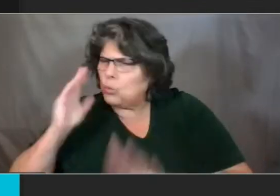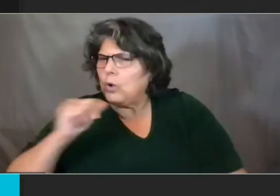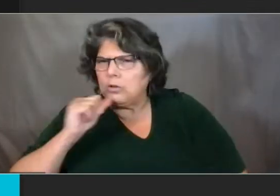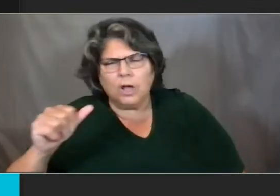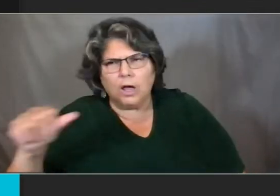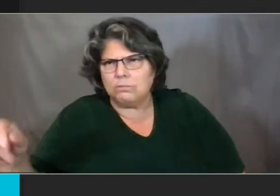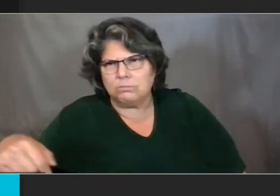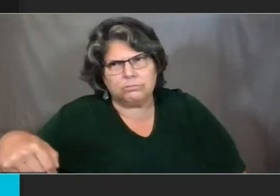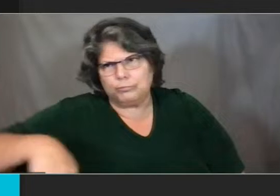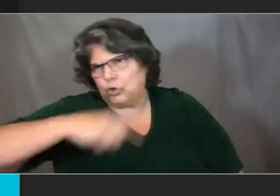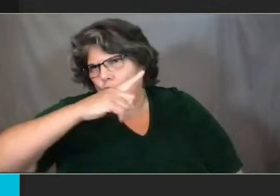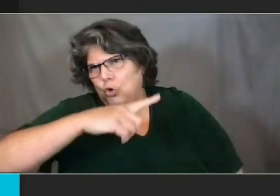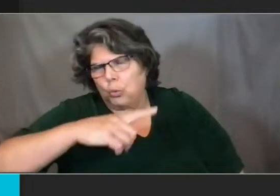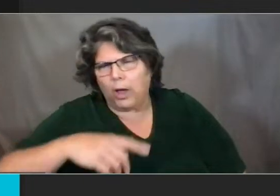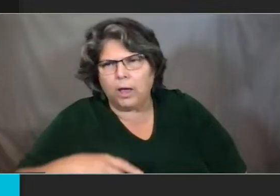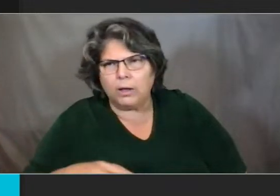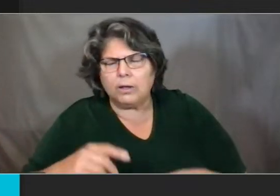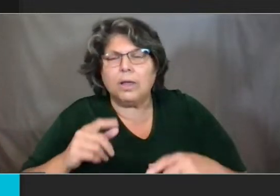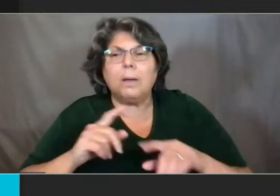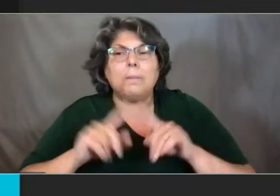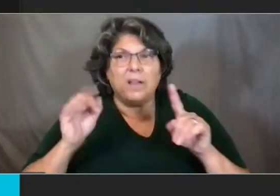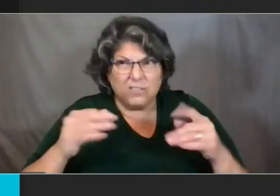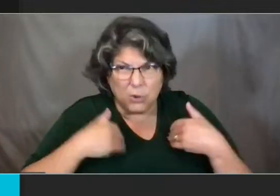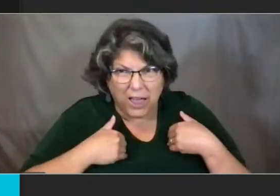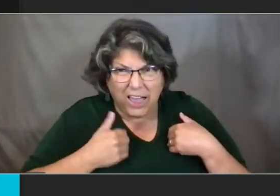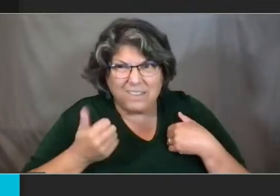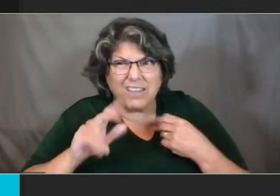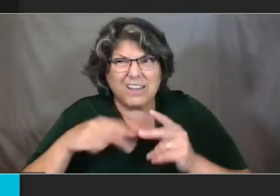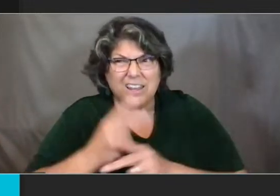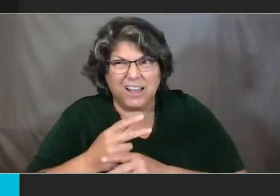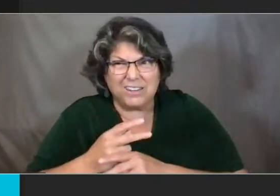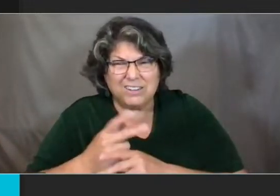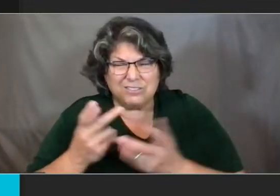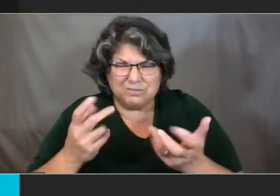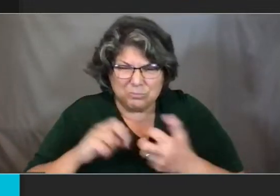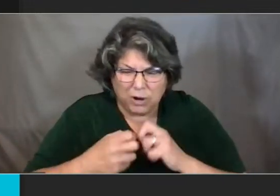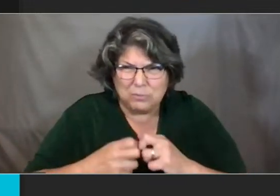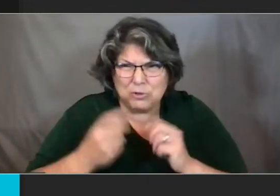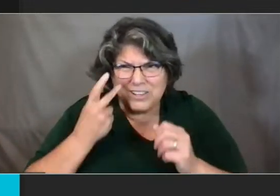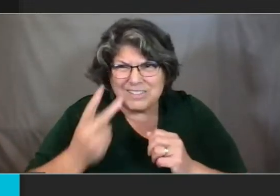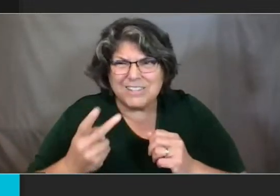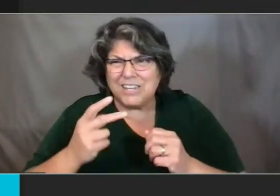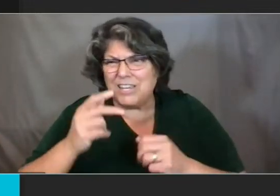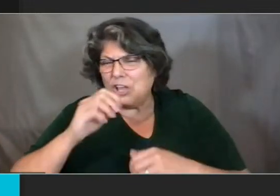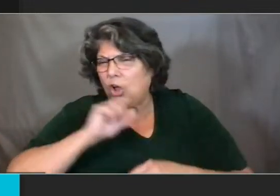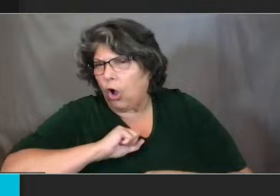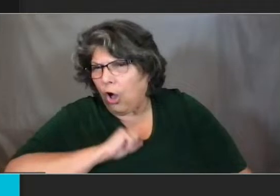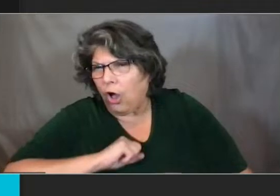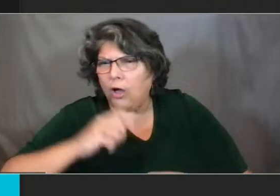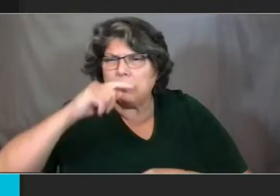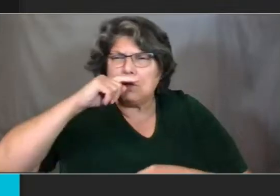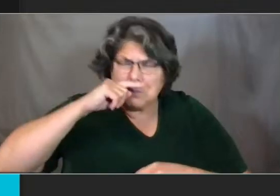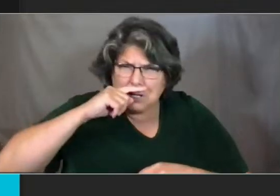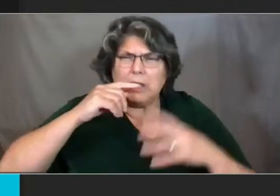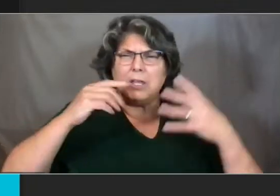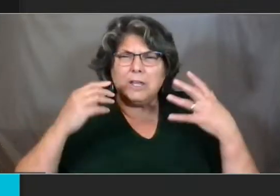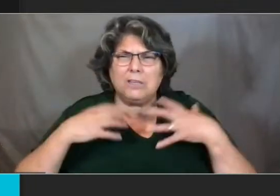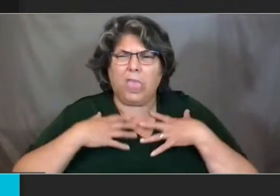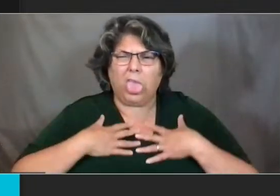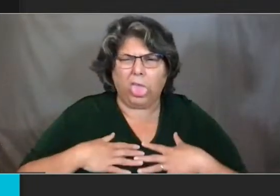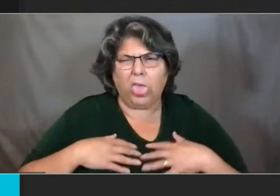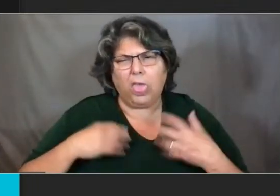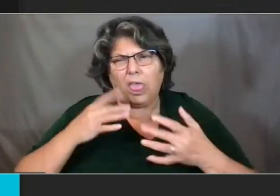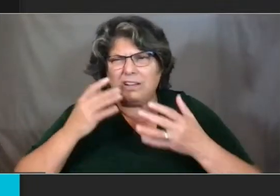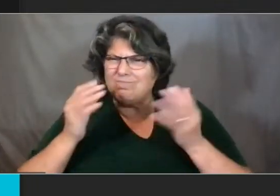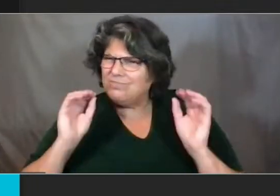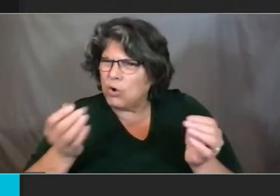symptomatic, you should wear a mask for sure. You should stay 6 feet apart from other people. You should indicate